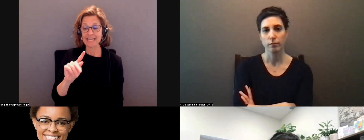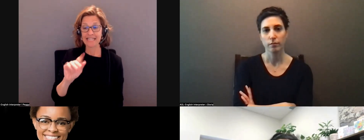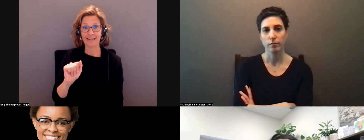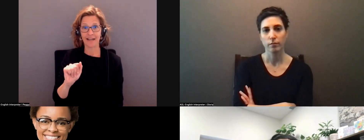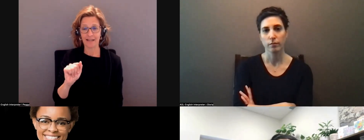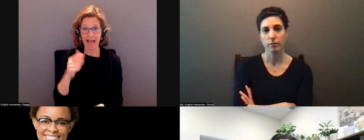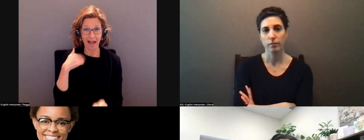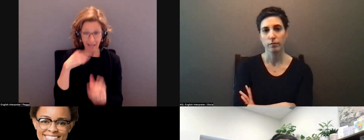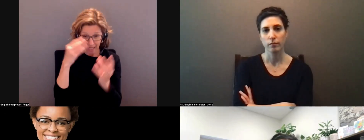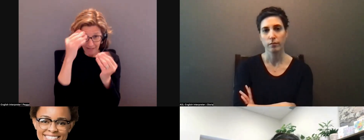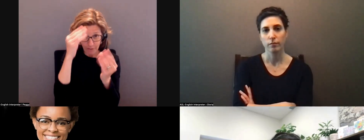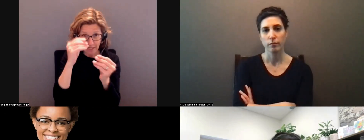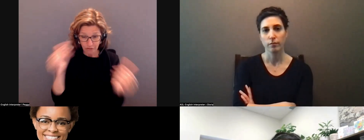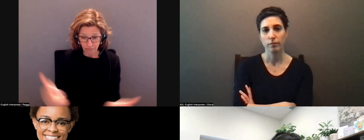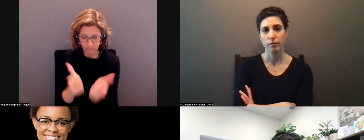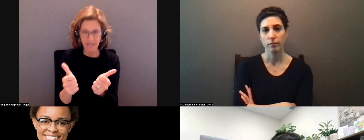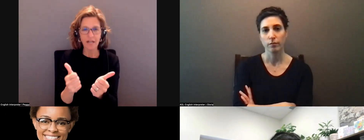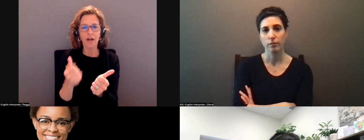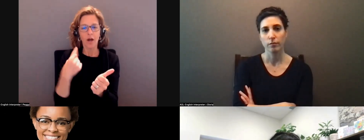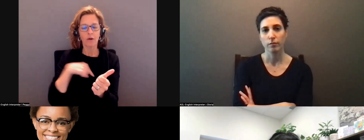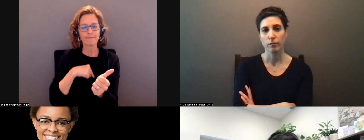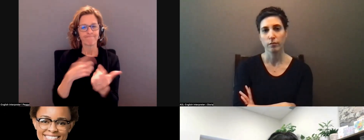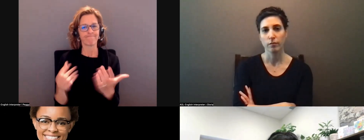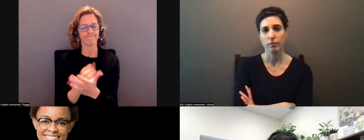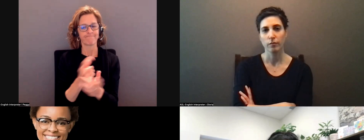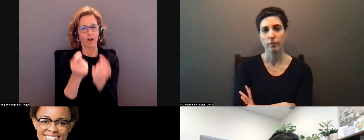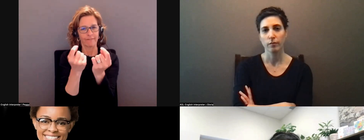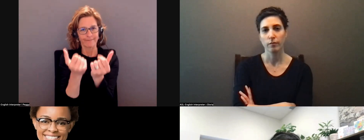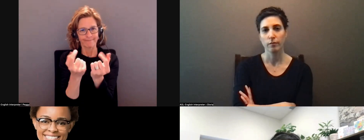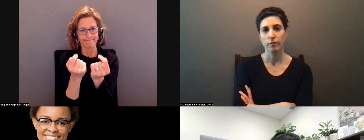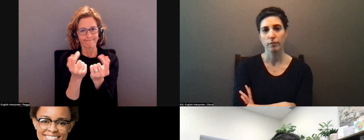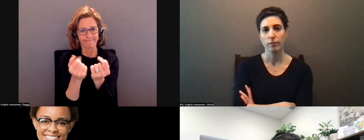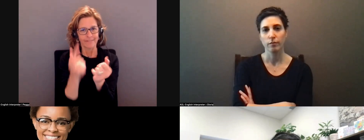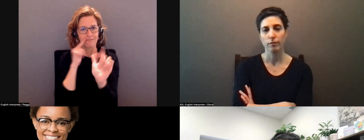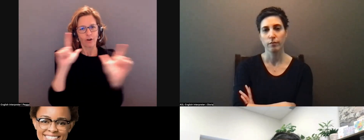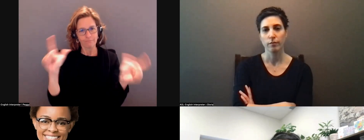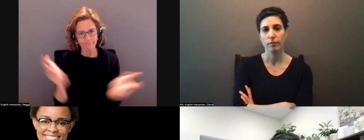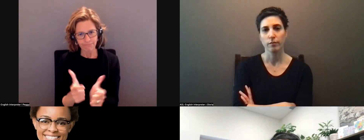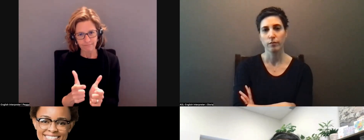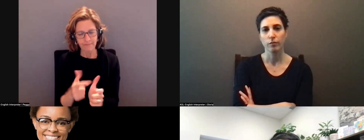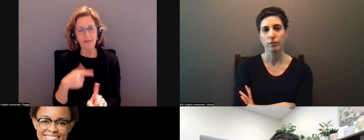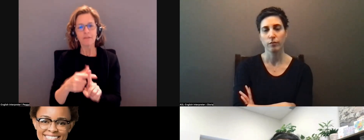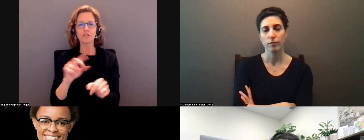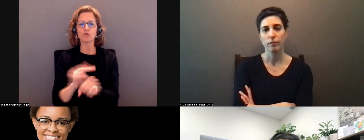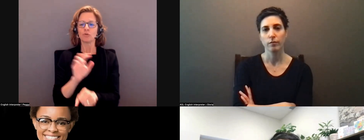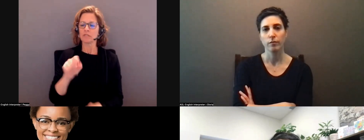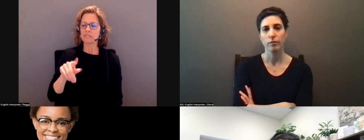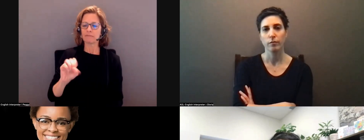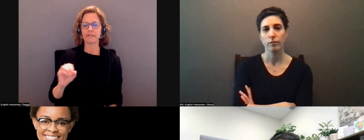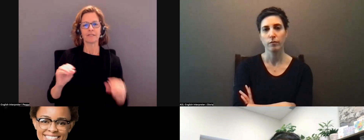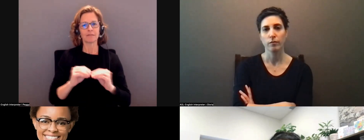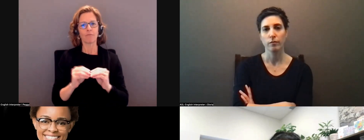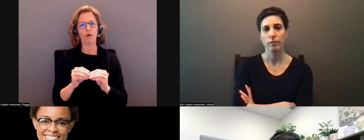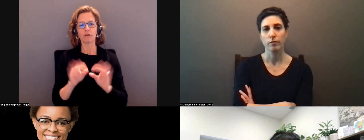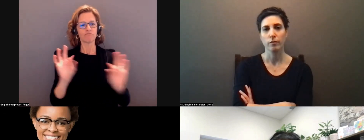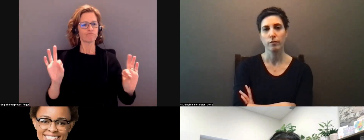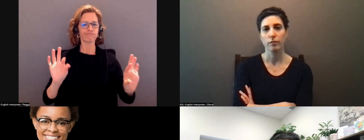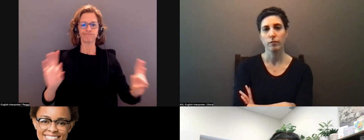bit better. And of course, with everything being digitized, we were able to take advantage of a lot